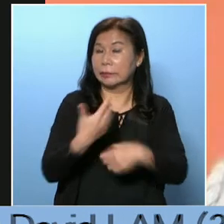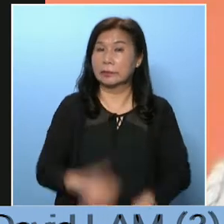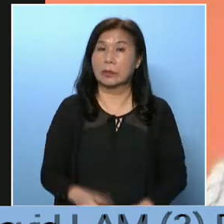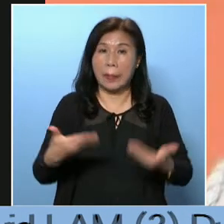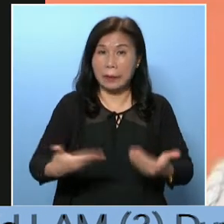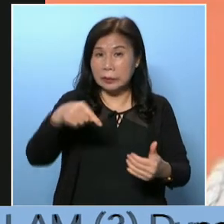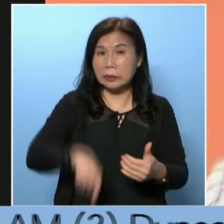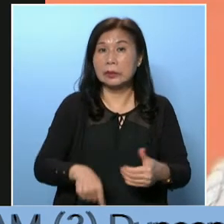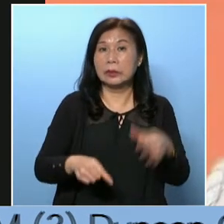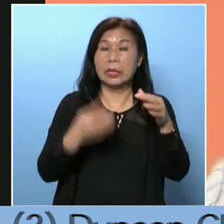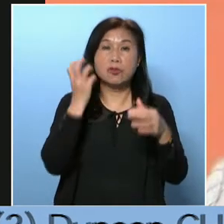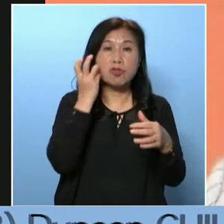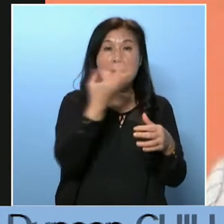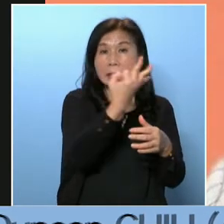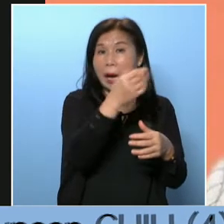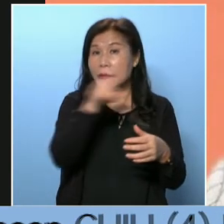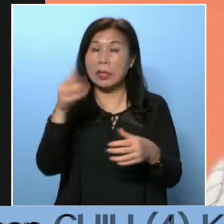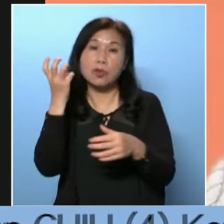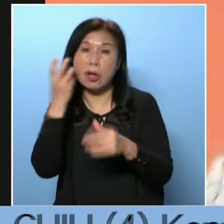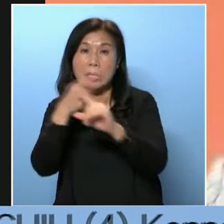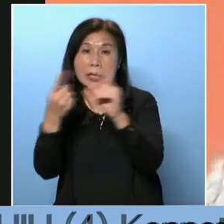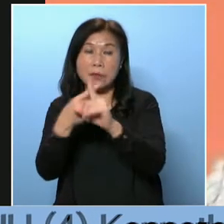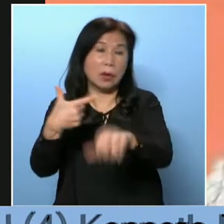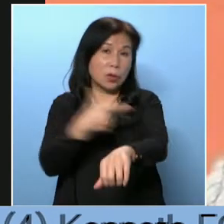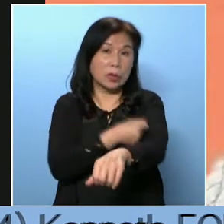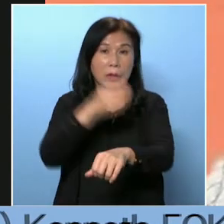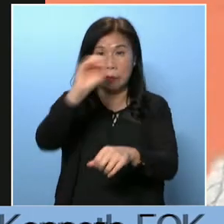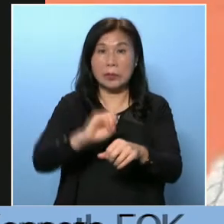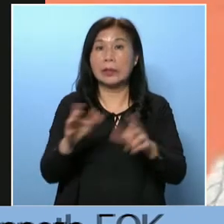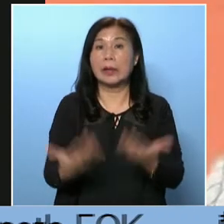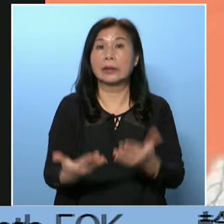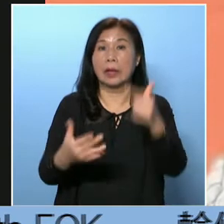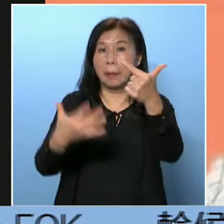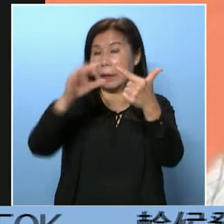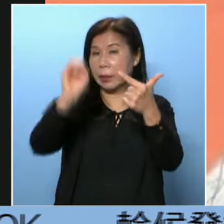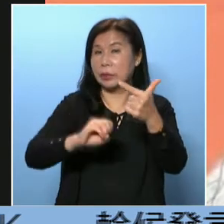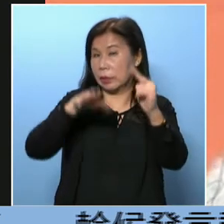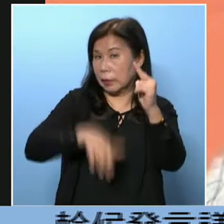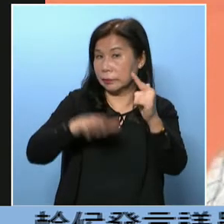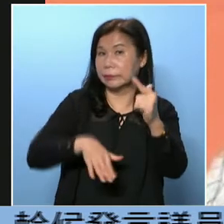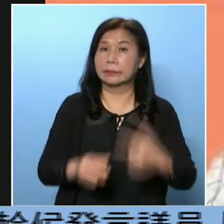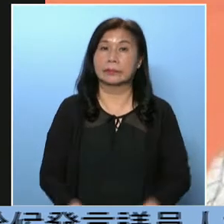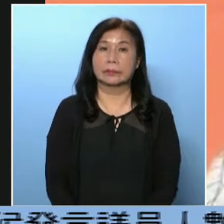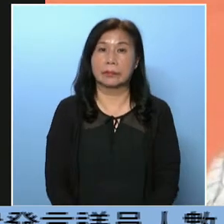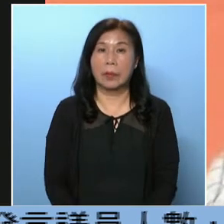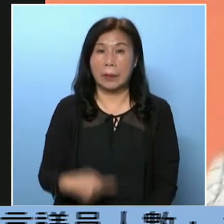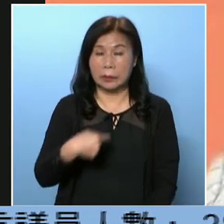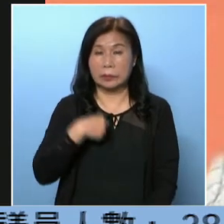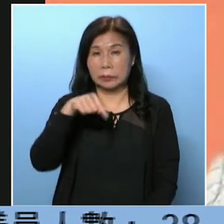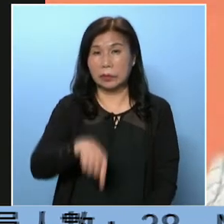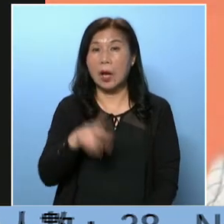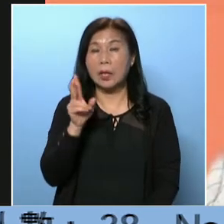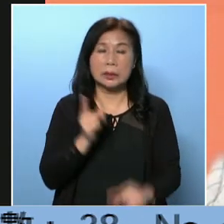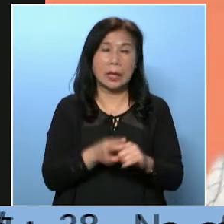Kong. Currently, the age between 3 to 11 vaccination rate is below